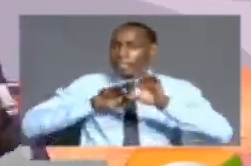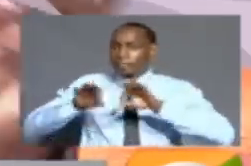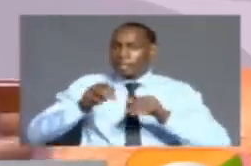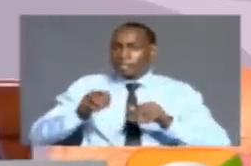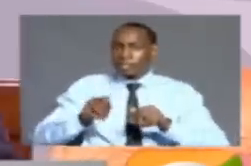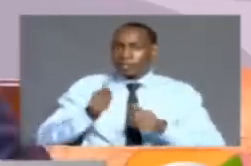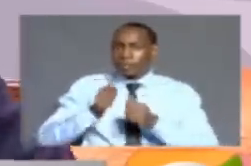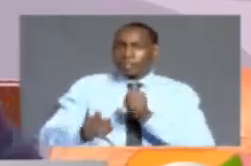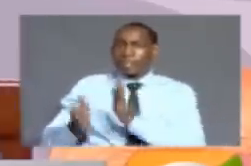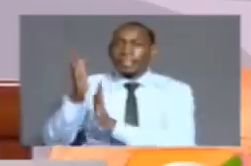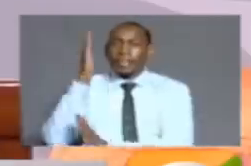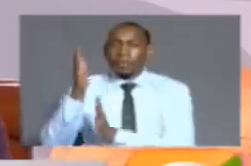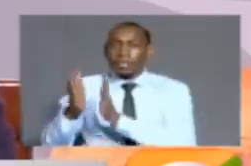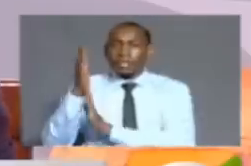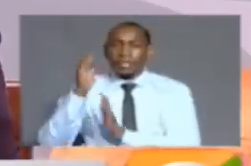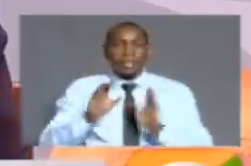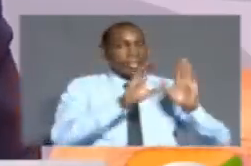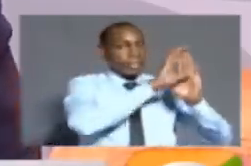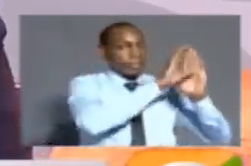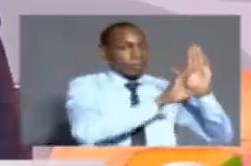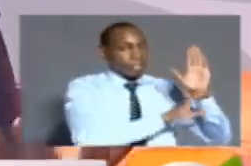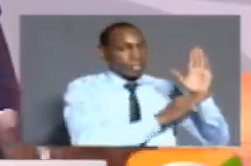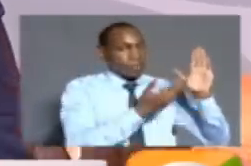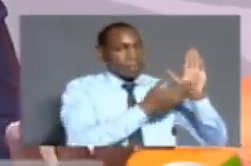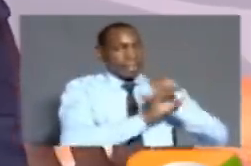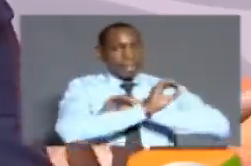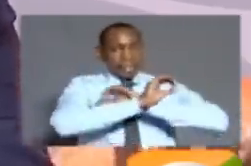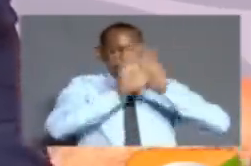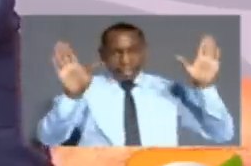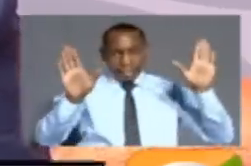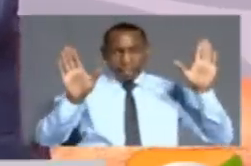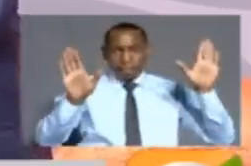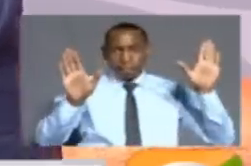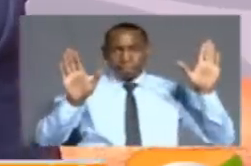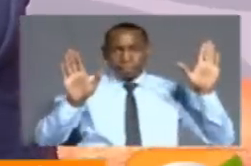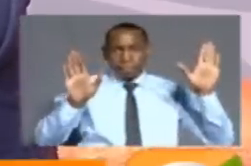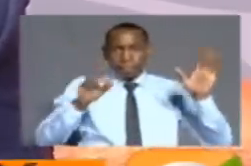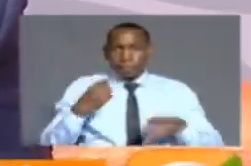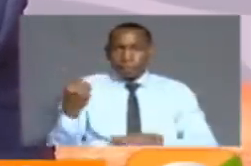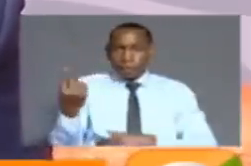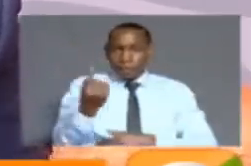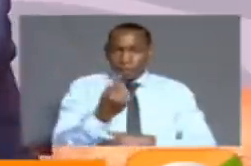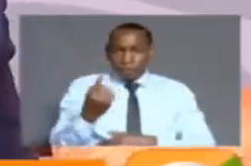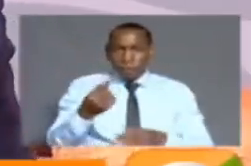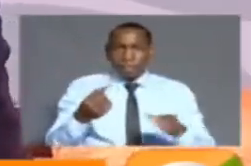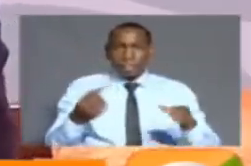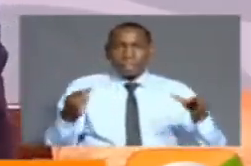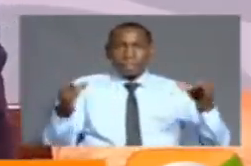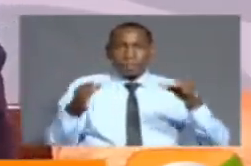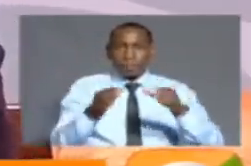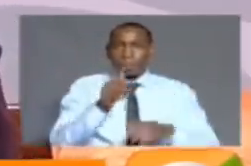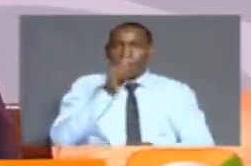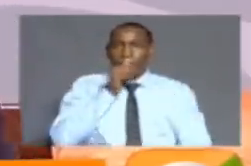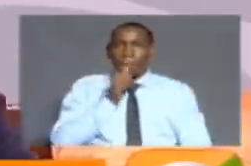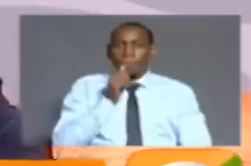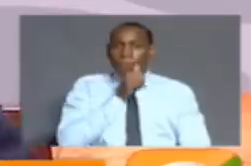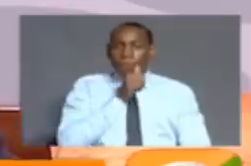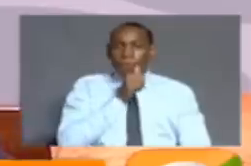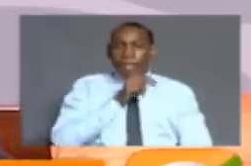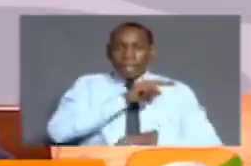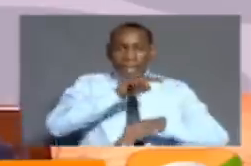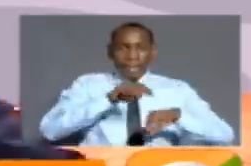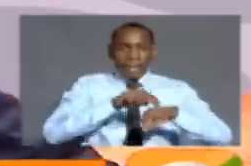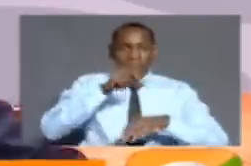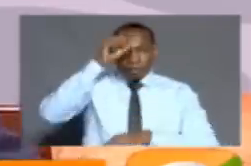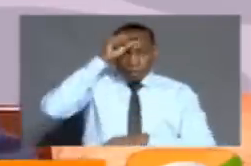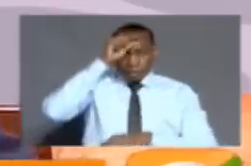is that, security. The Constitution is very clear. The only entity that is supposed to have a confidential account is the national